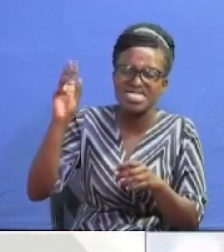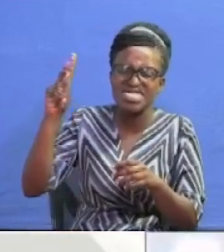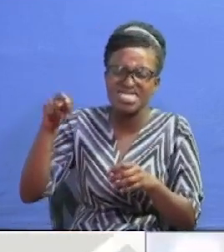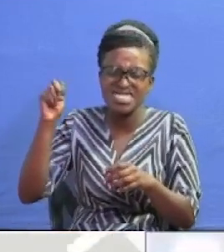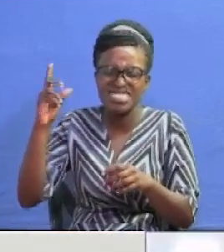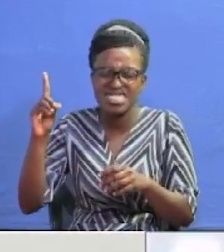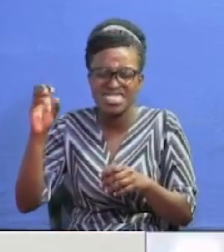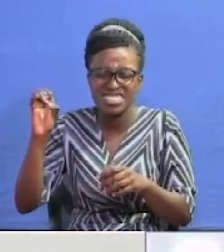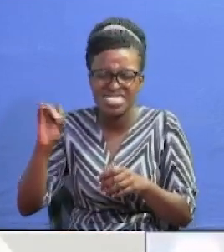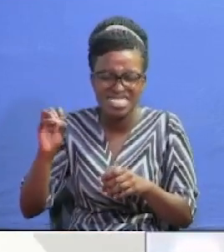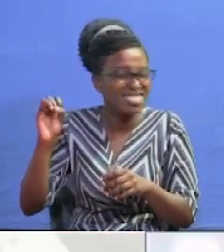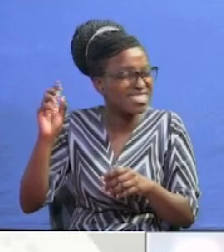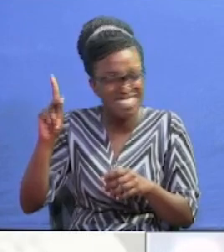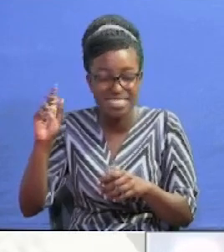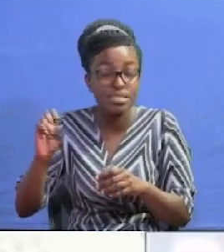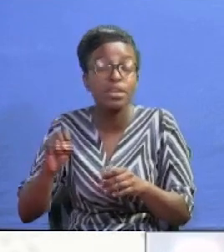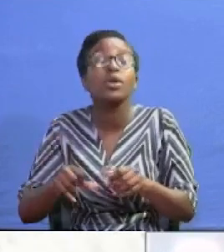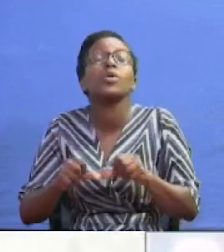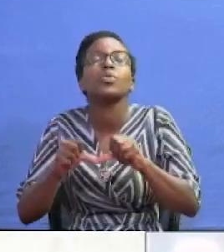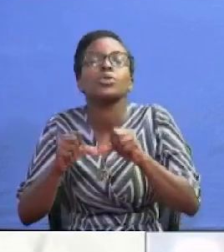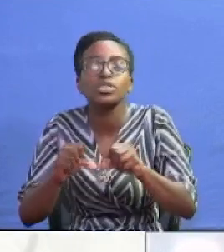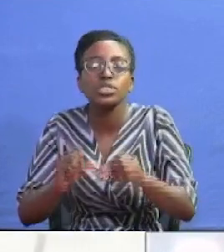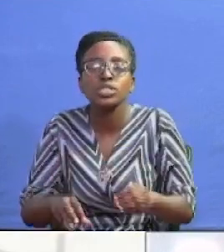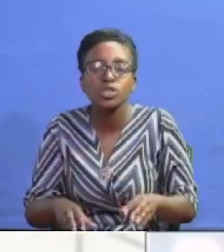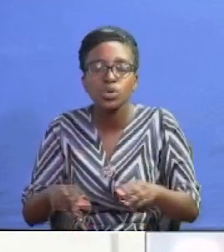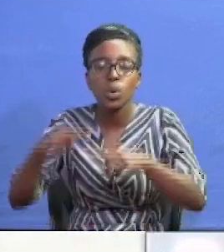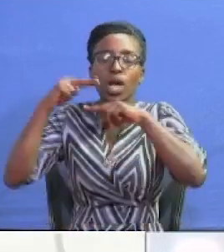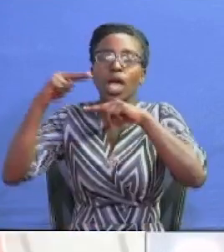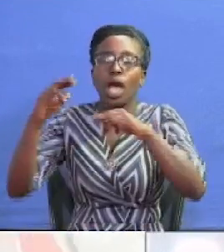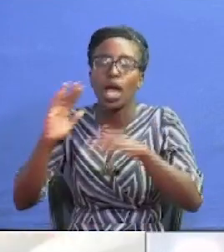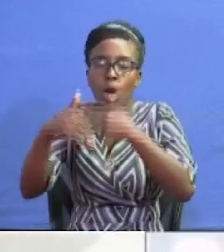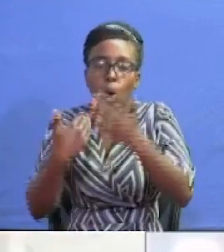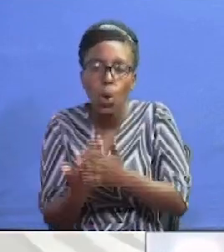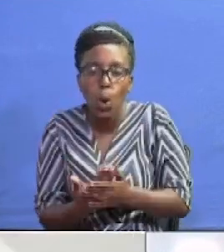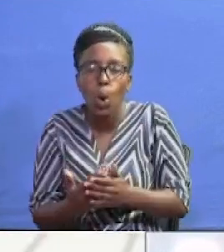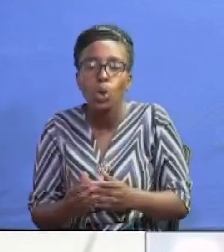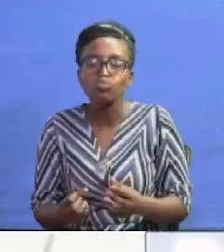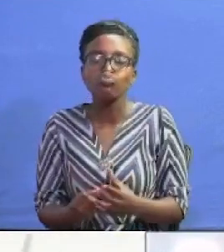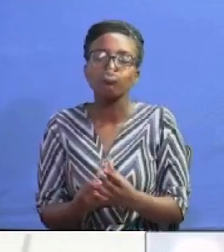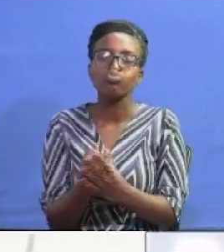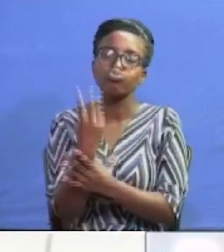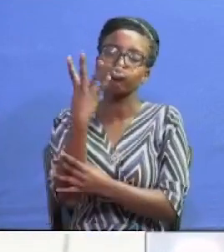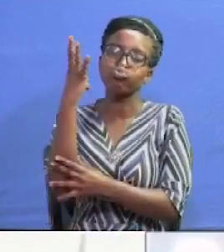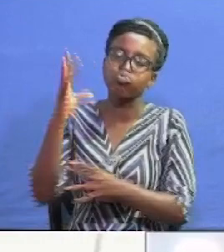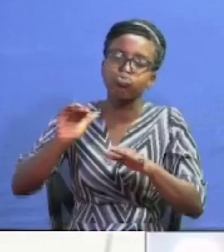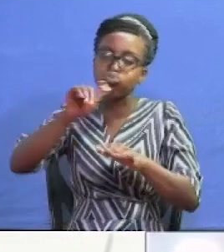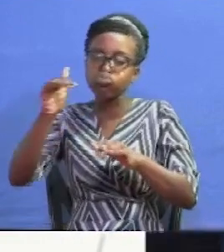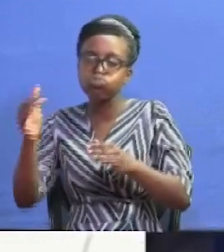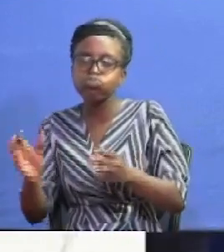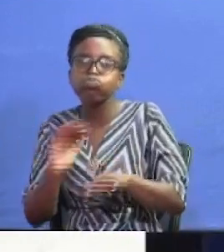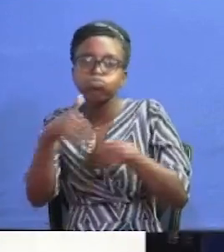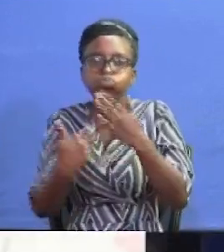lot of modern, high-capacity armoured personnel carrier meant to boost the country's capability in